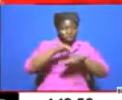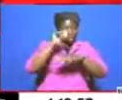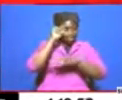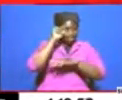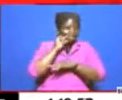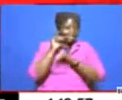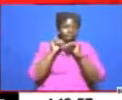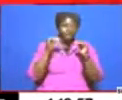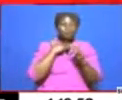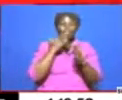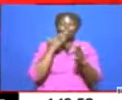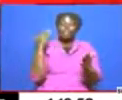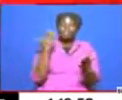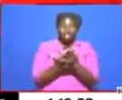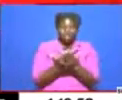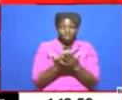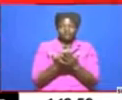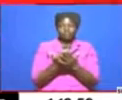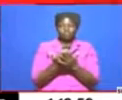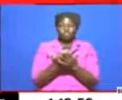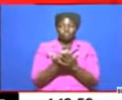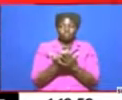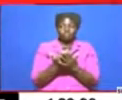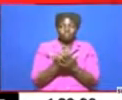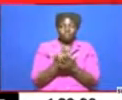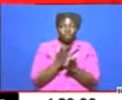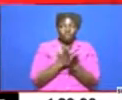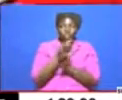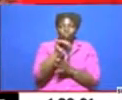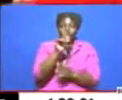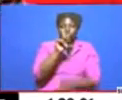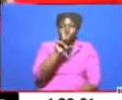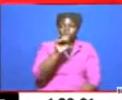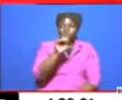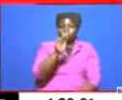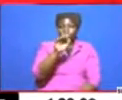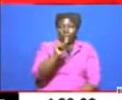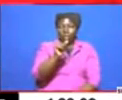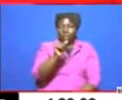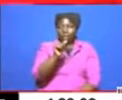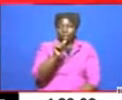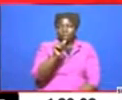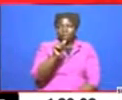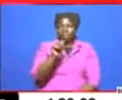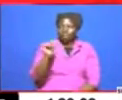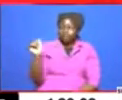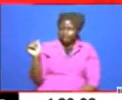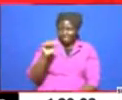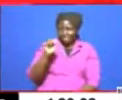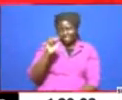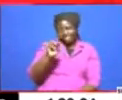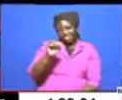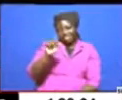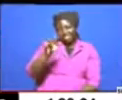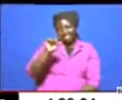want to thank, through you, Margaret Kobia, not Margaret Kenyatta this time,